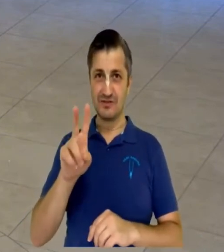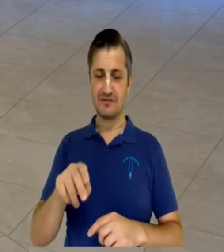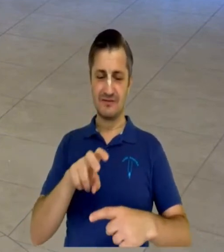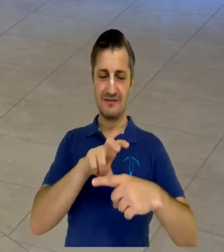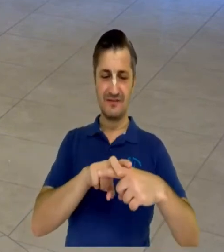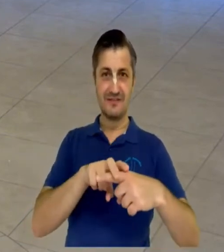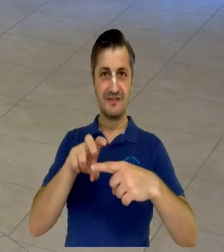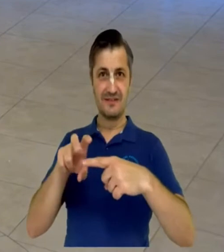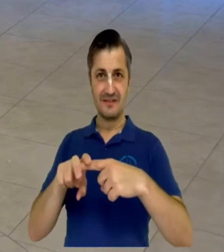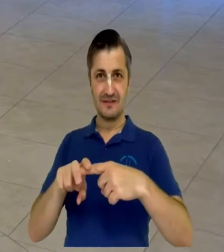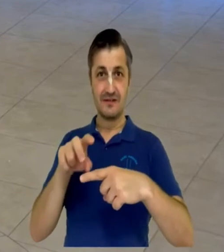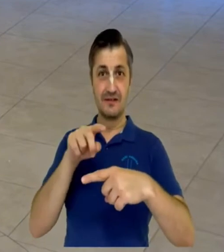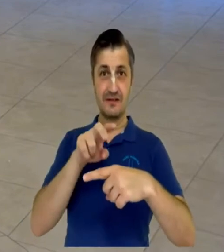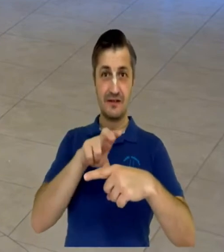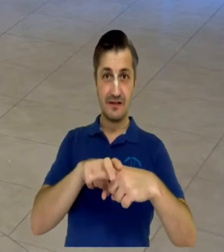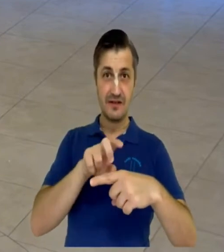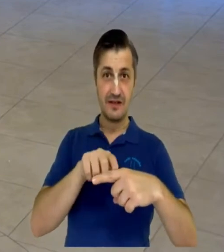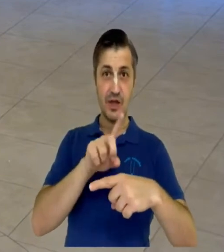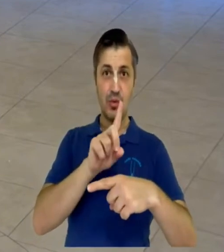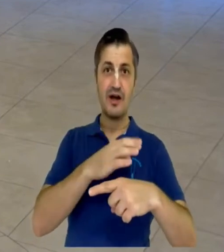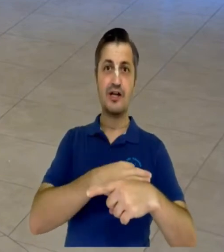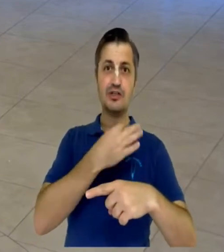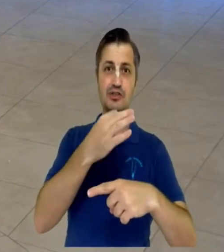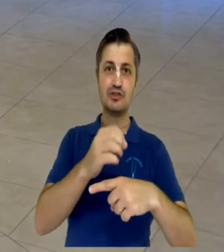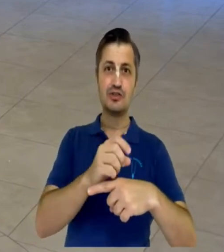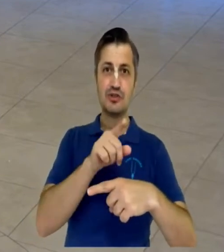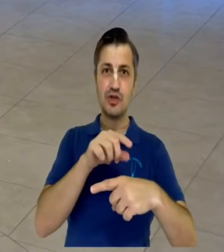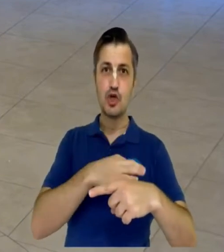friend to. And so, just like